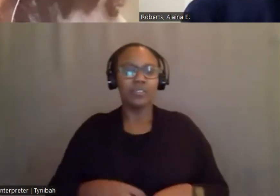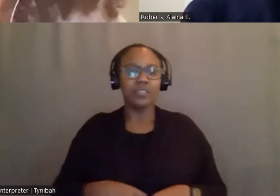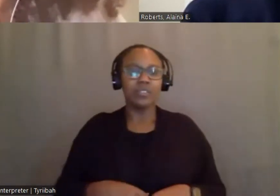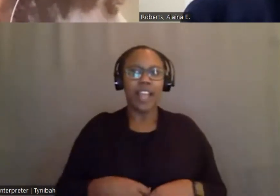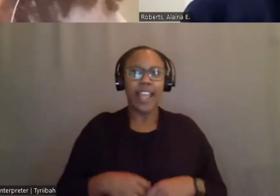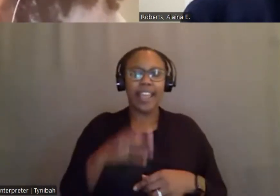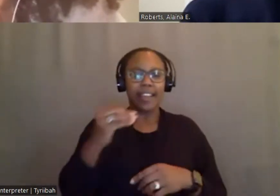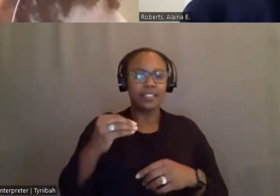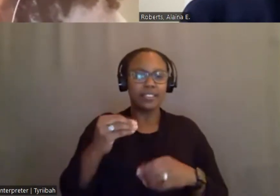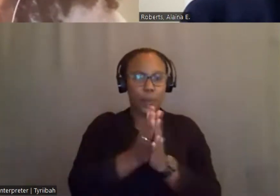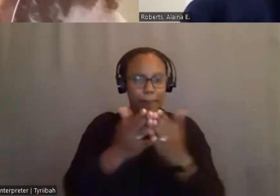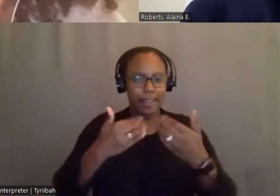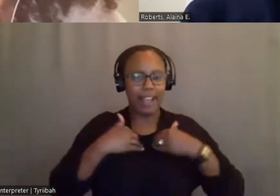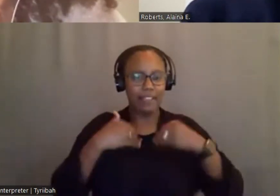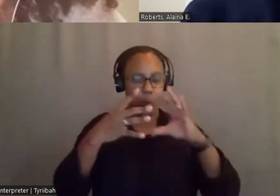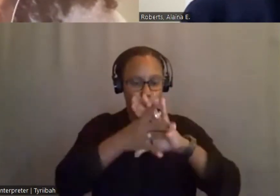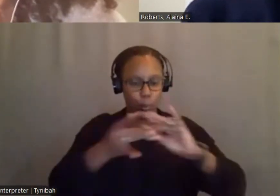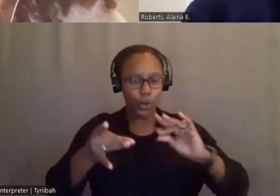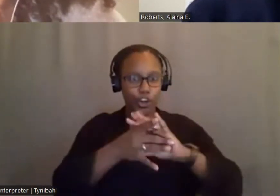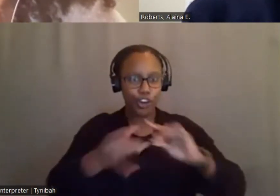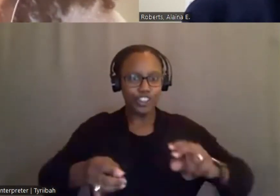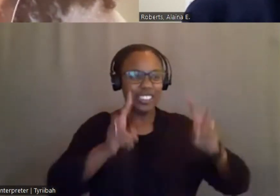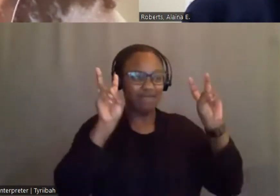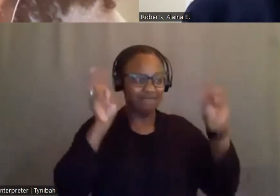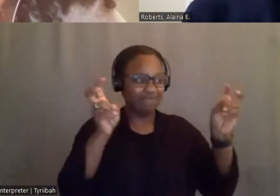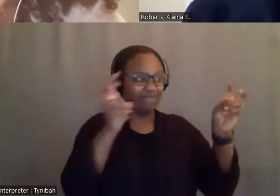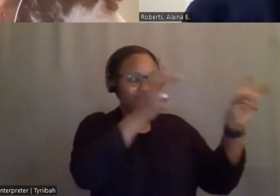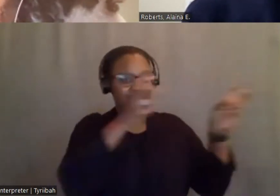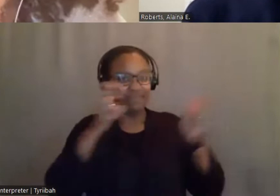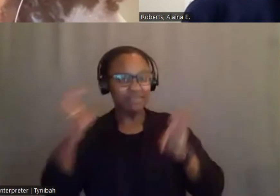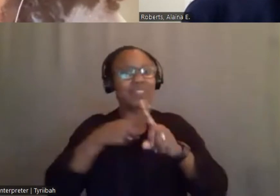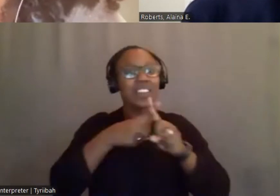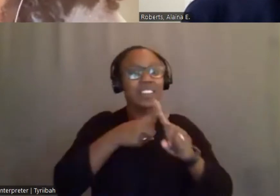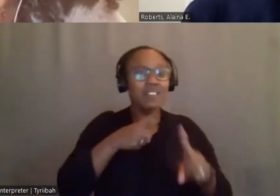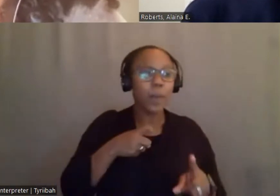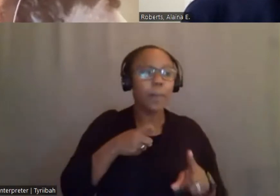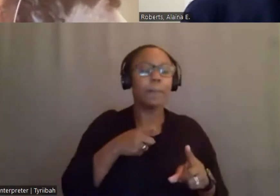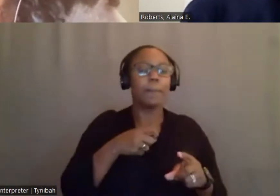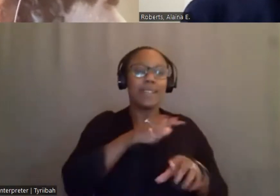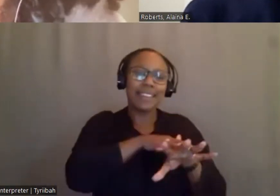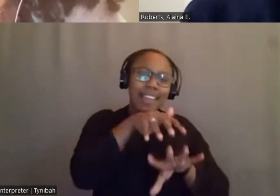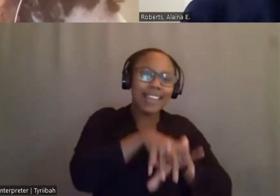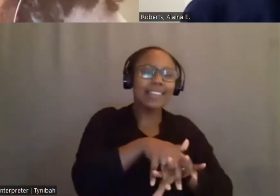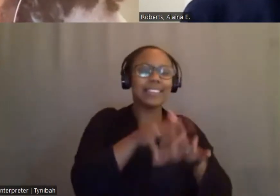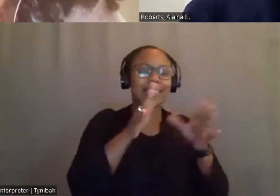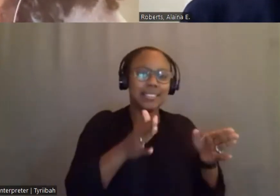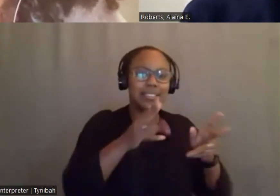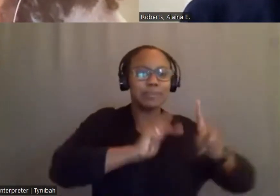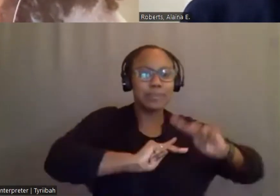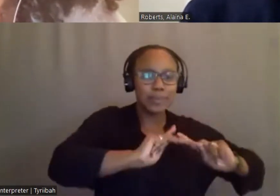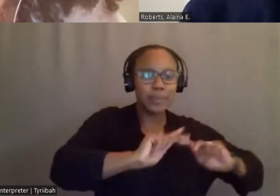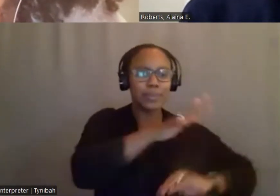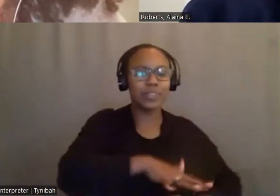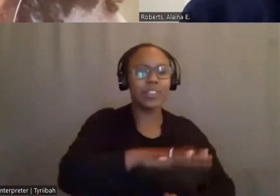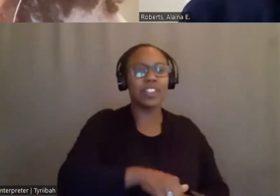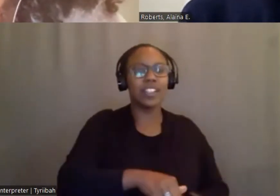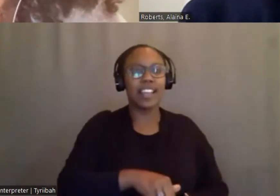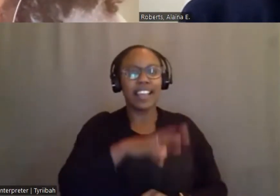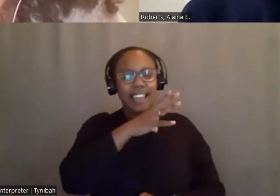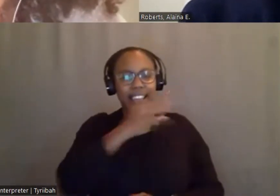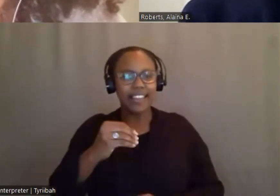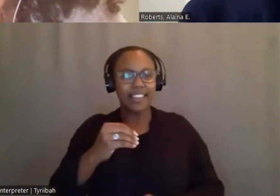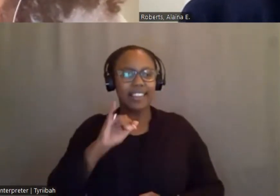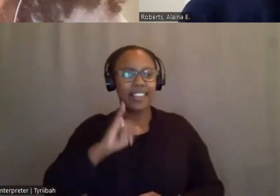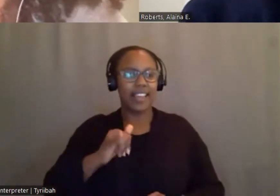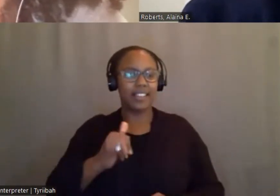freed people as a means to denote their long-held connections to Indian territory and the sentiment that each wave of settlers in the West